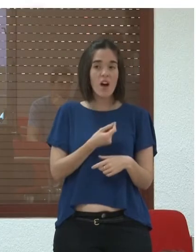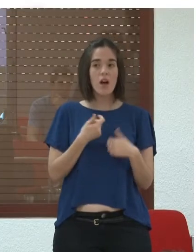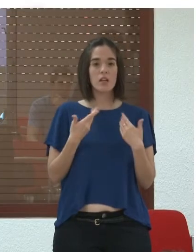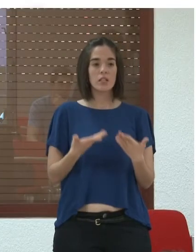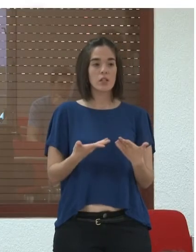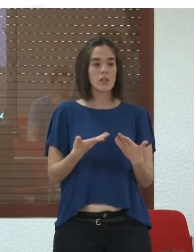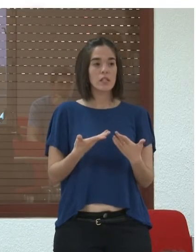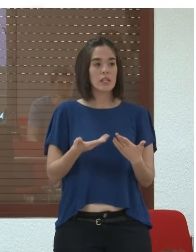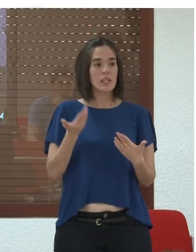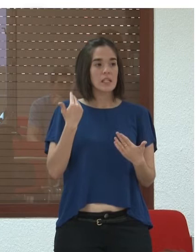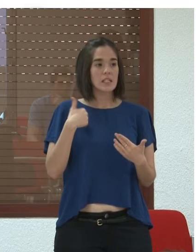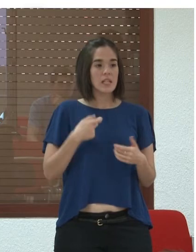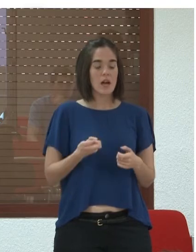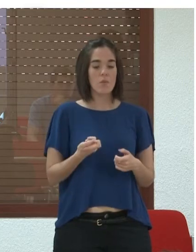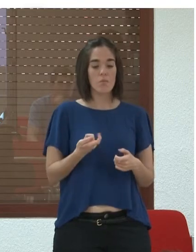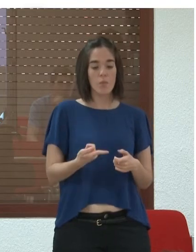distracted easily.